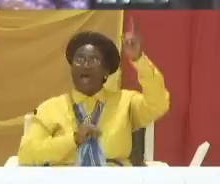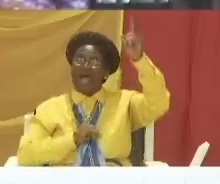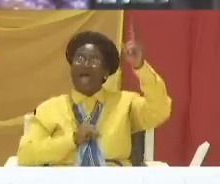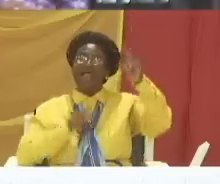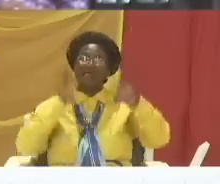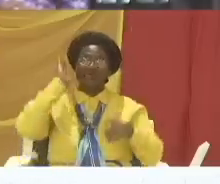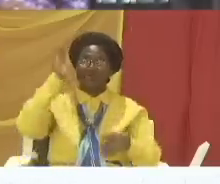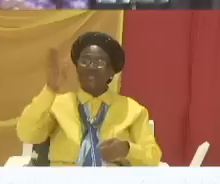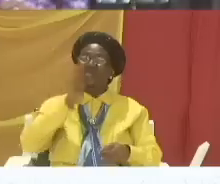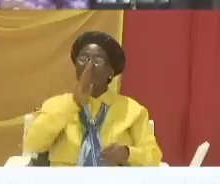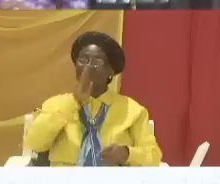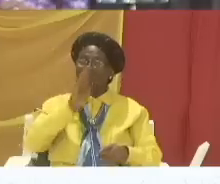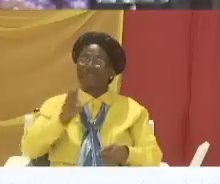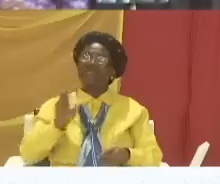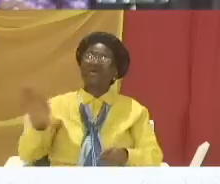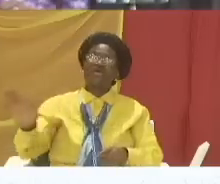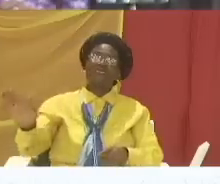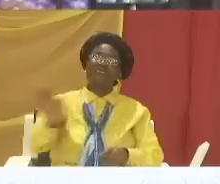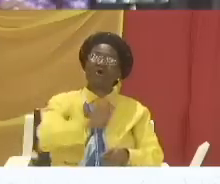doctor.